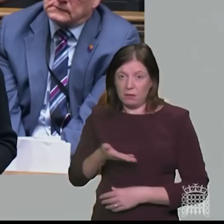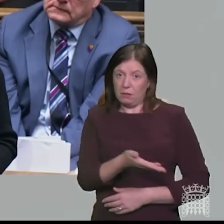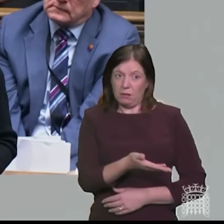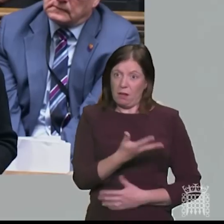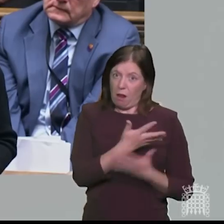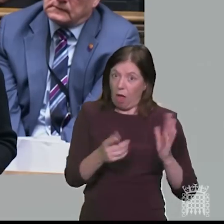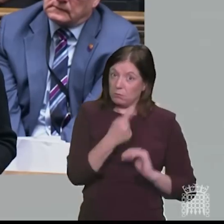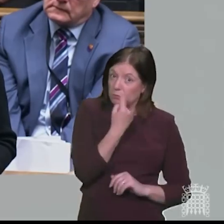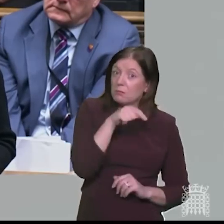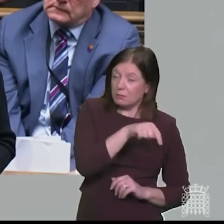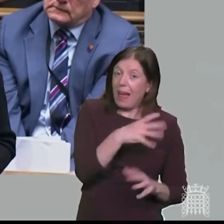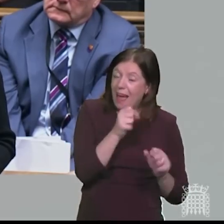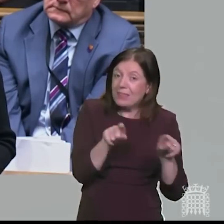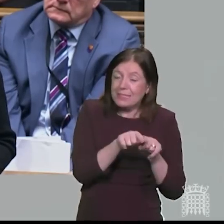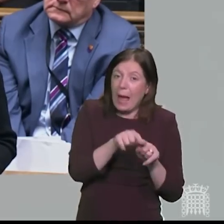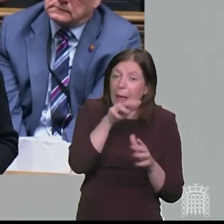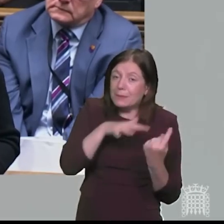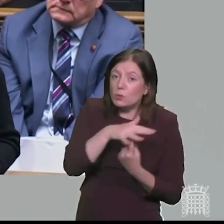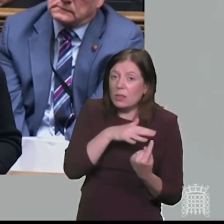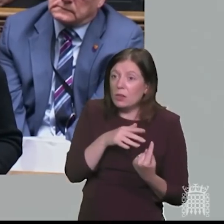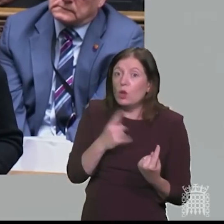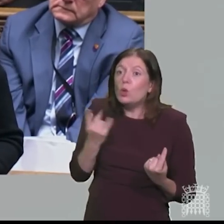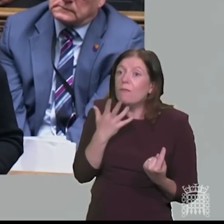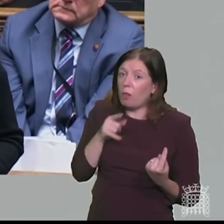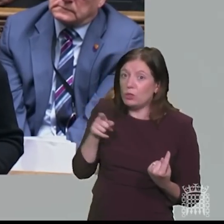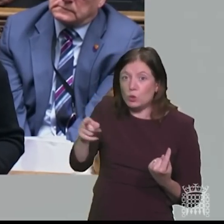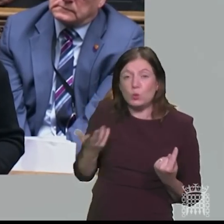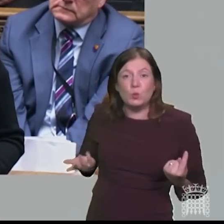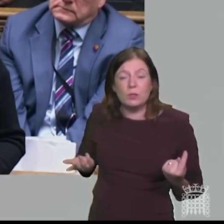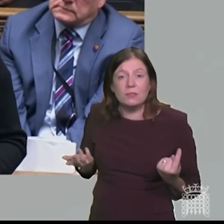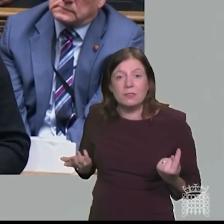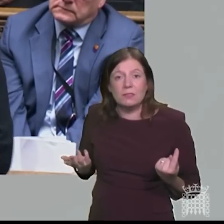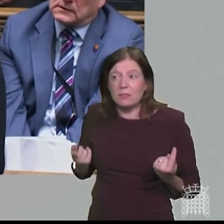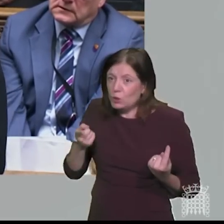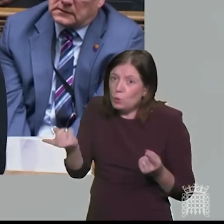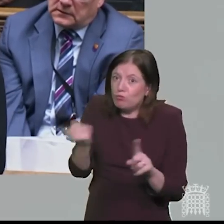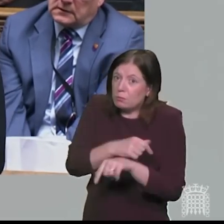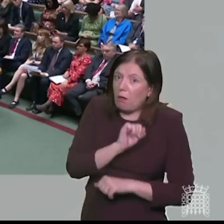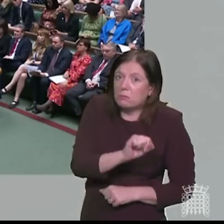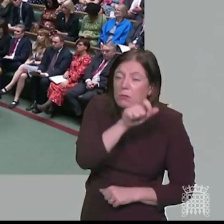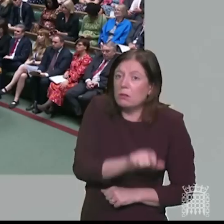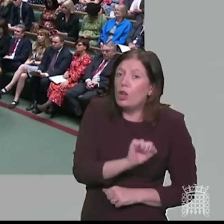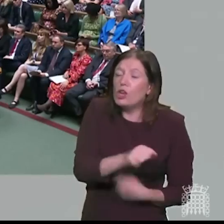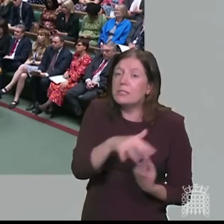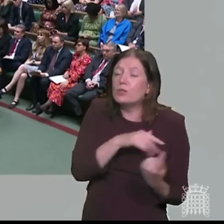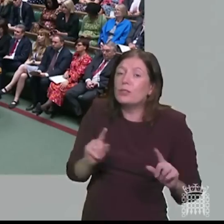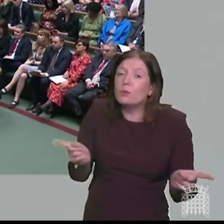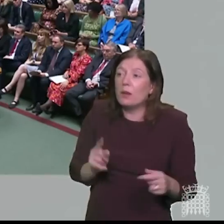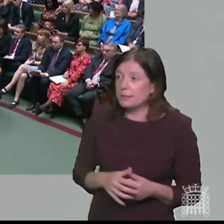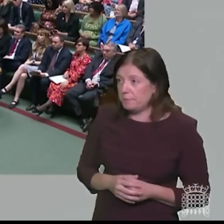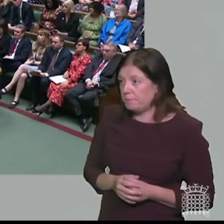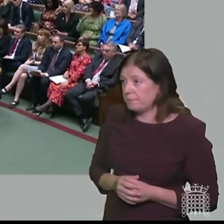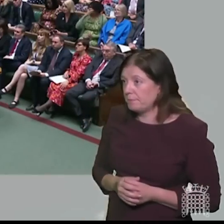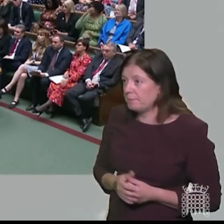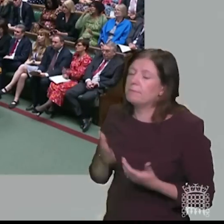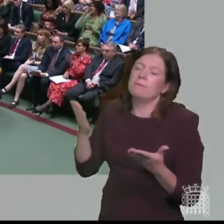this government's cost of living crisis and mortgage rates crisis? Well, Mr.